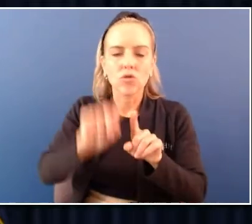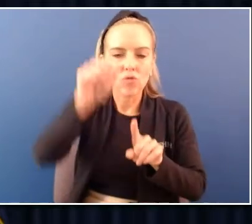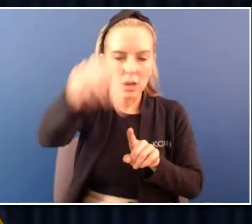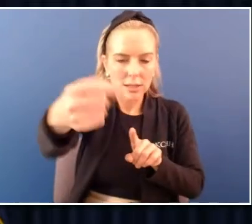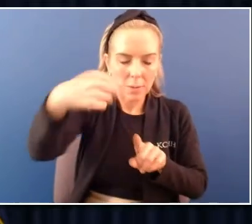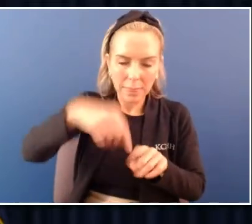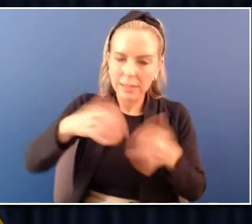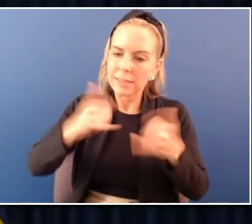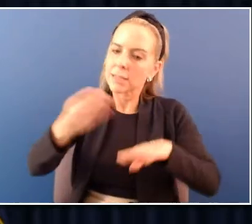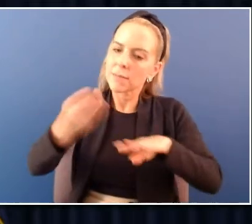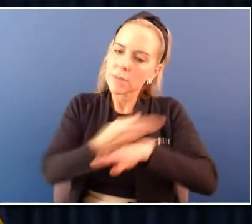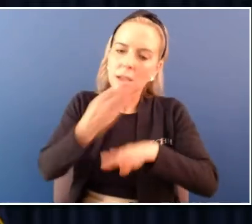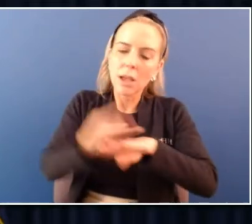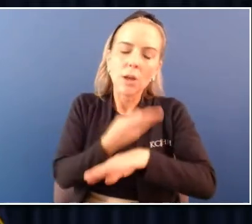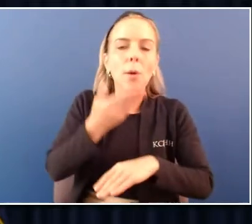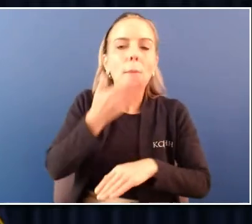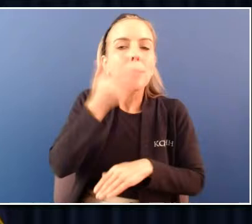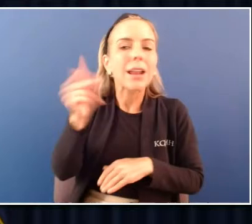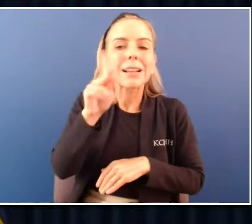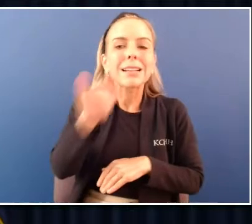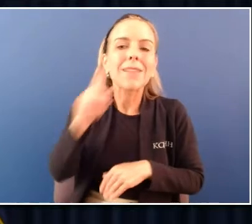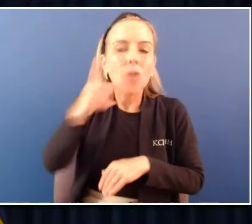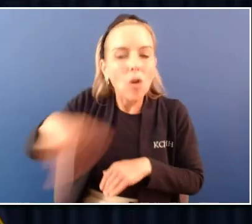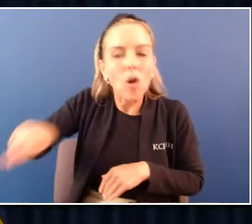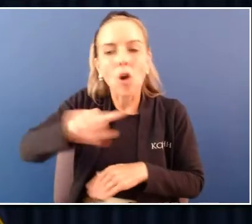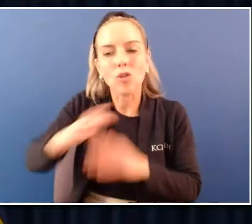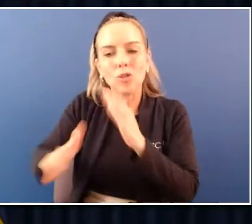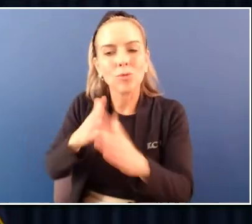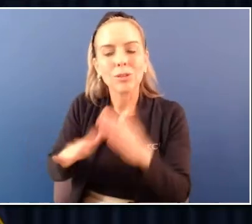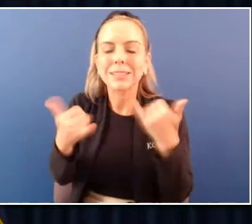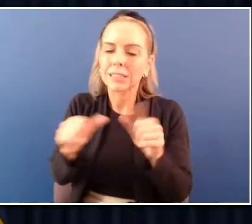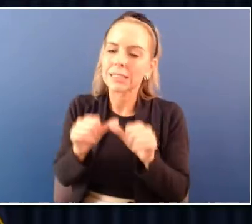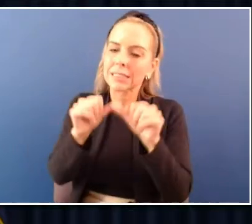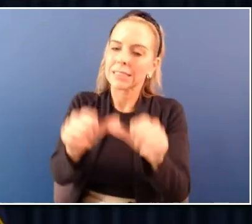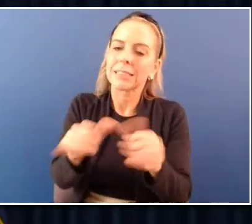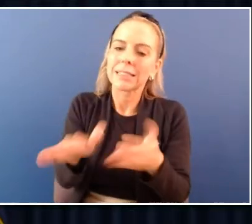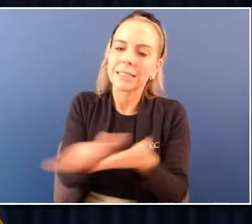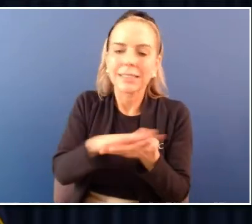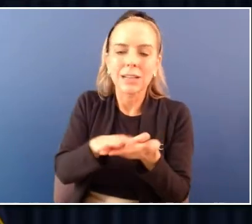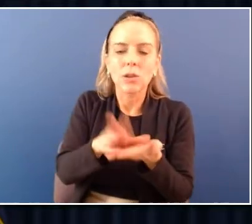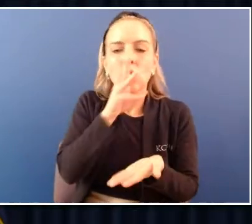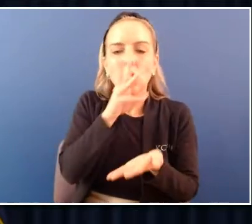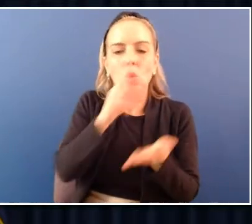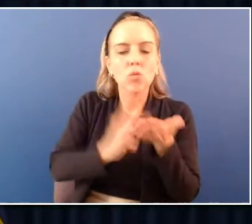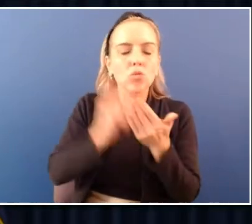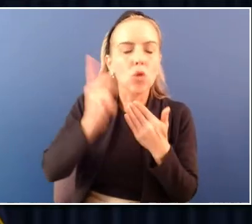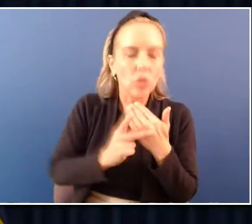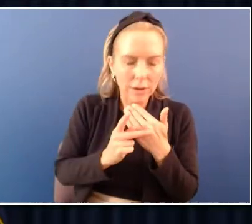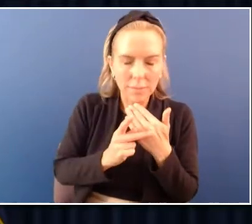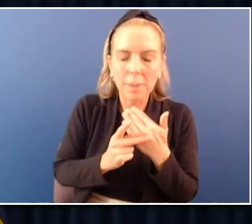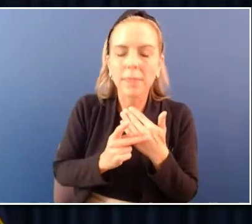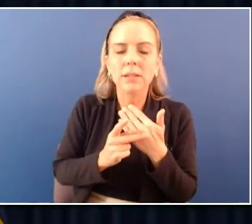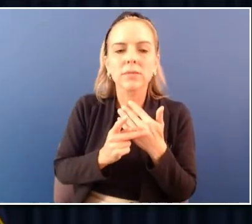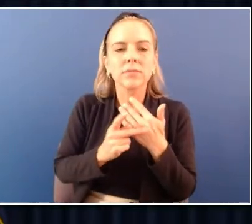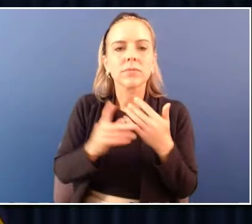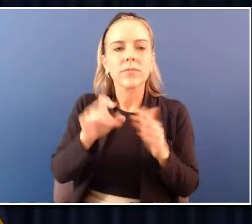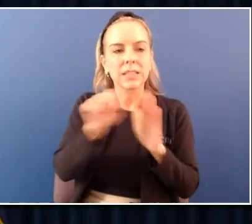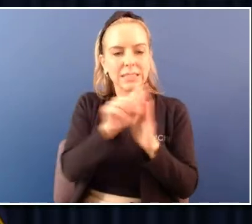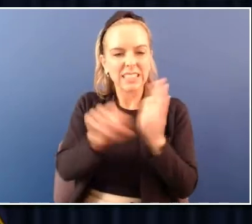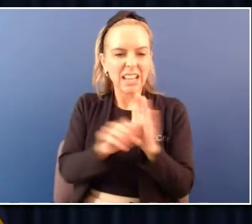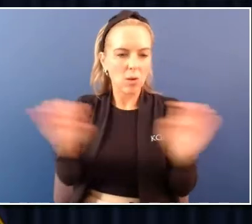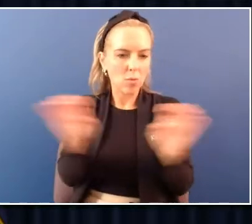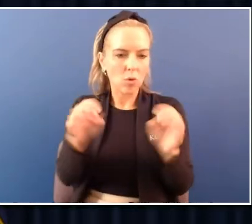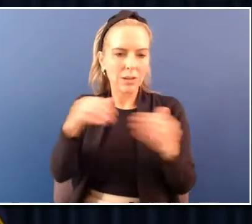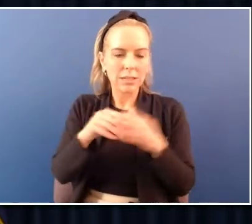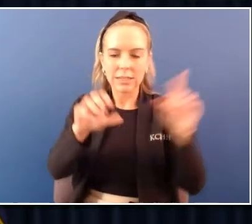better Kentucky for all of our communities by continuing our cleaner water program. There's a state of emergency right now in Salyersville